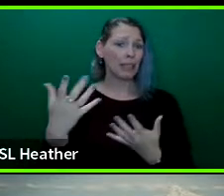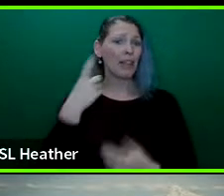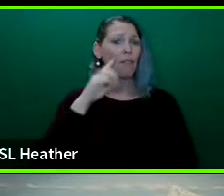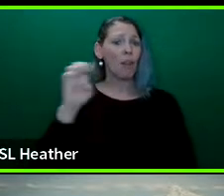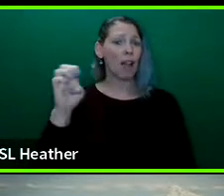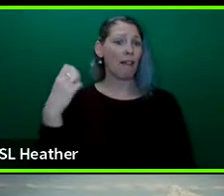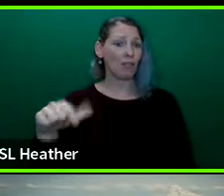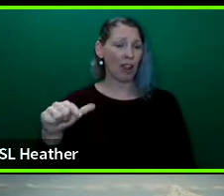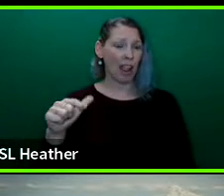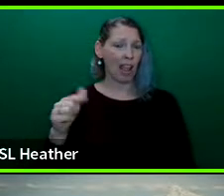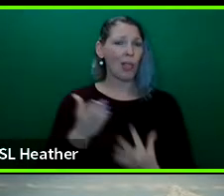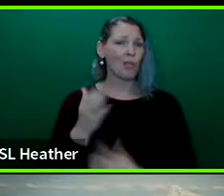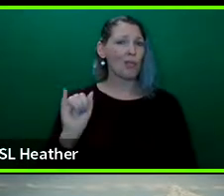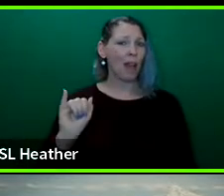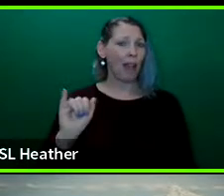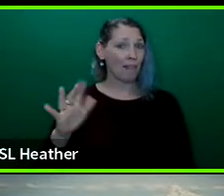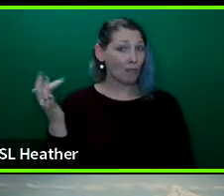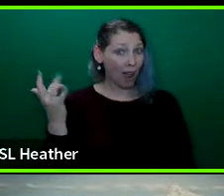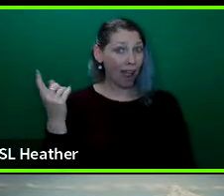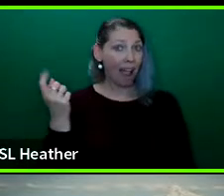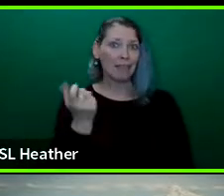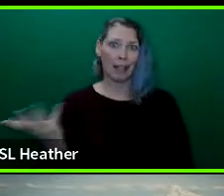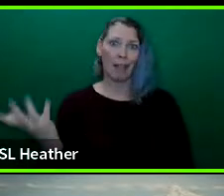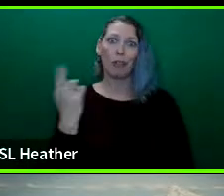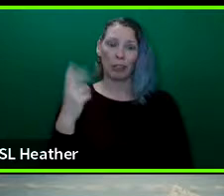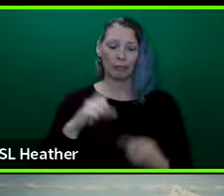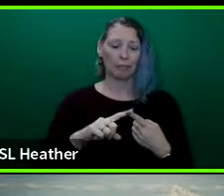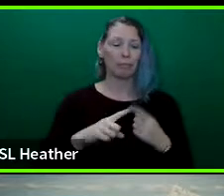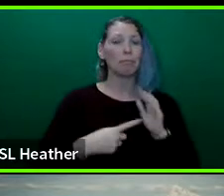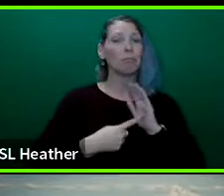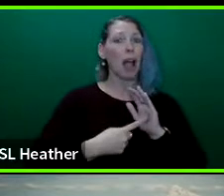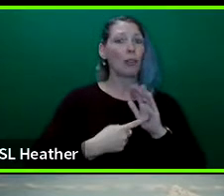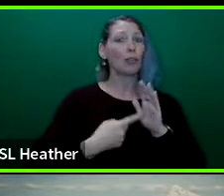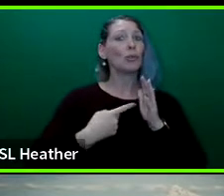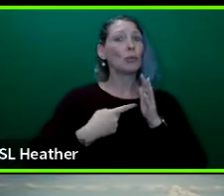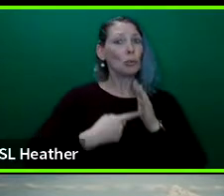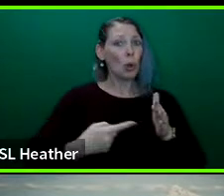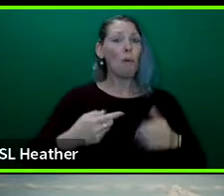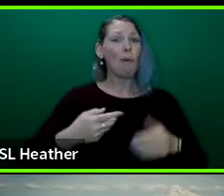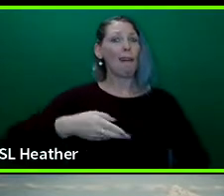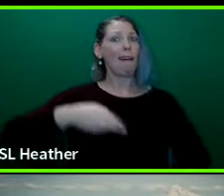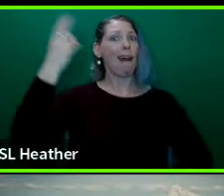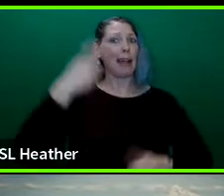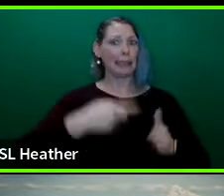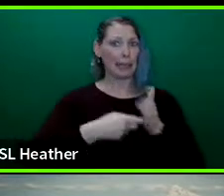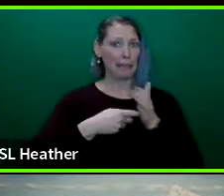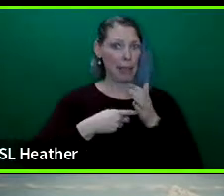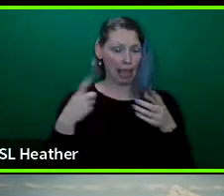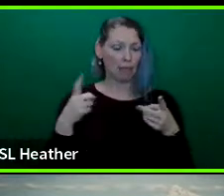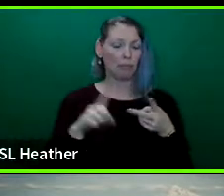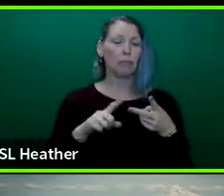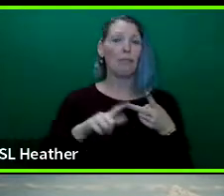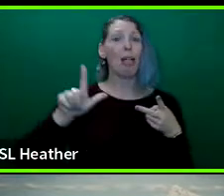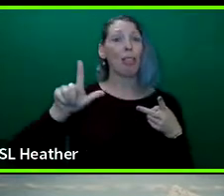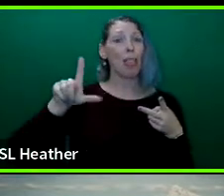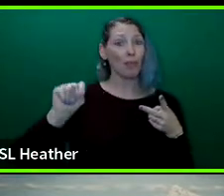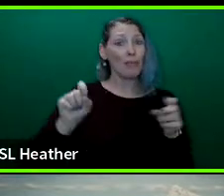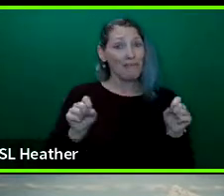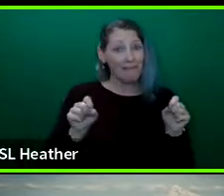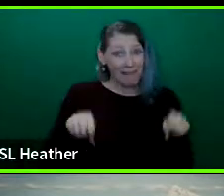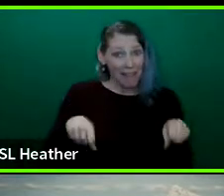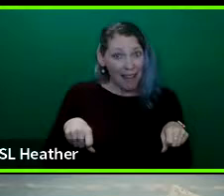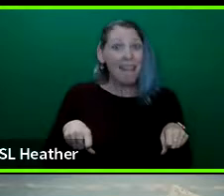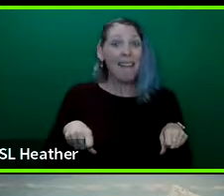via I-5 for a number of reasons. Modeling shows that there's high transit demand, and light rail has the